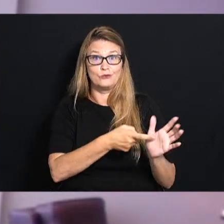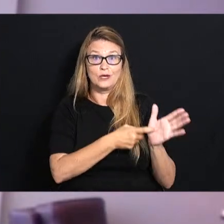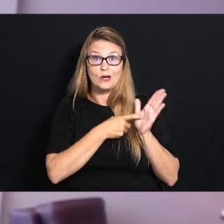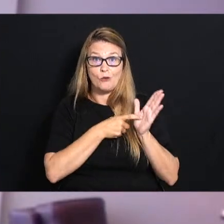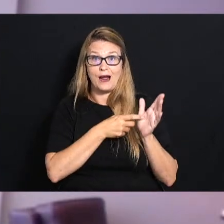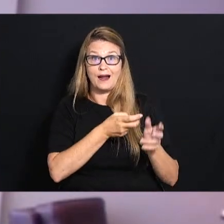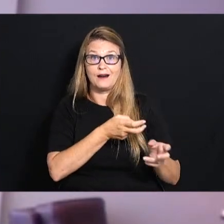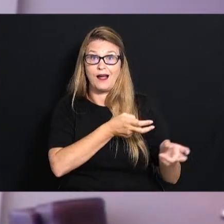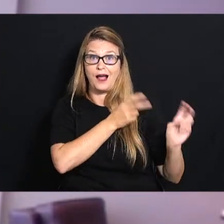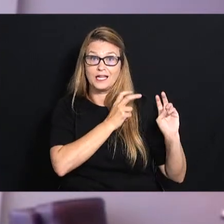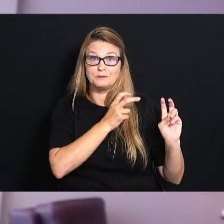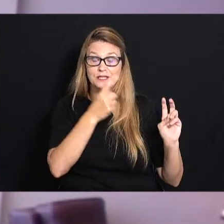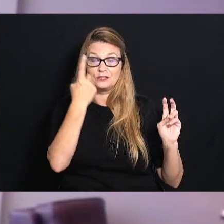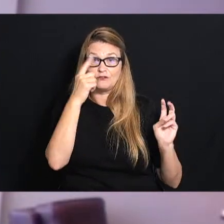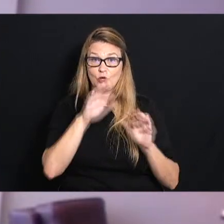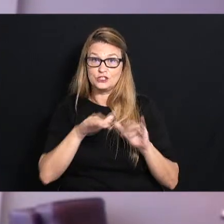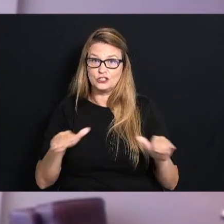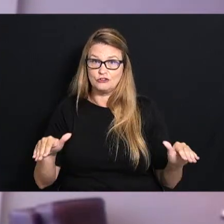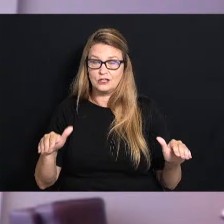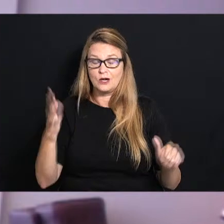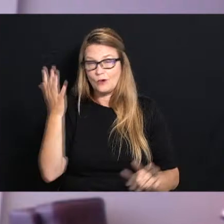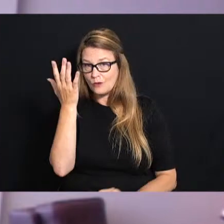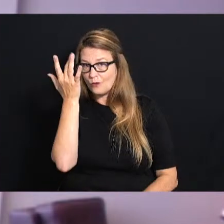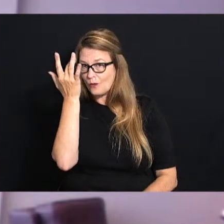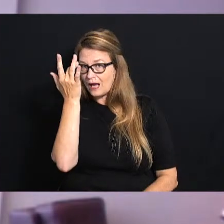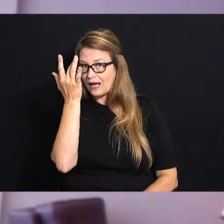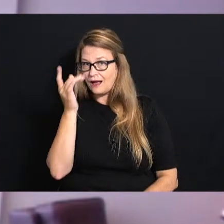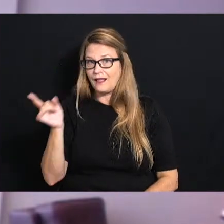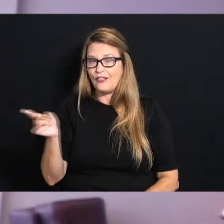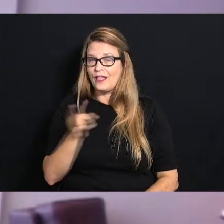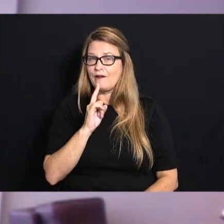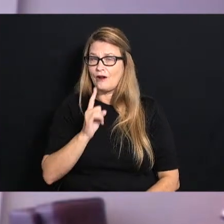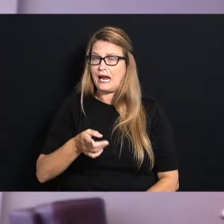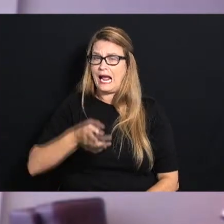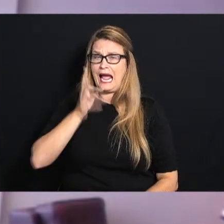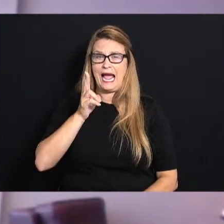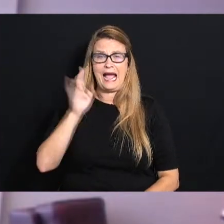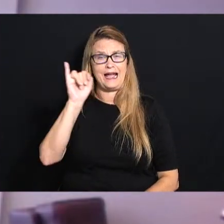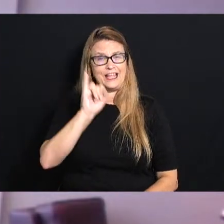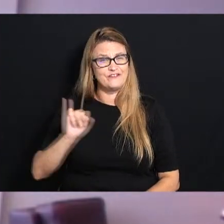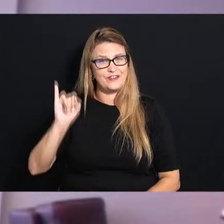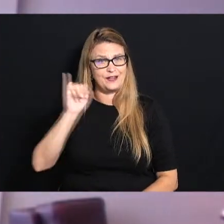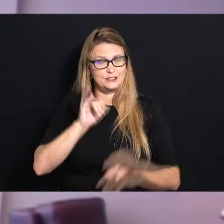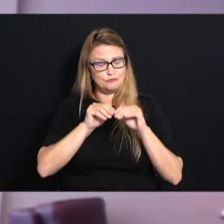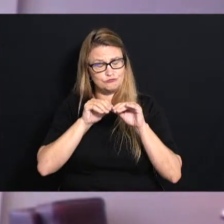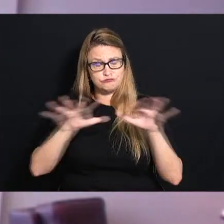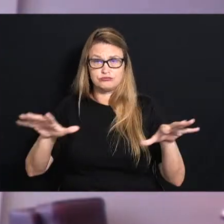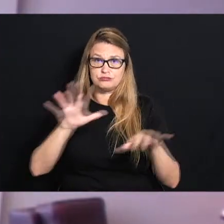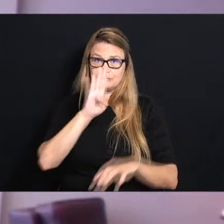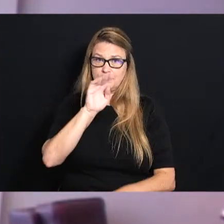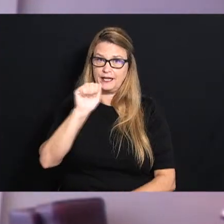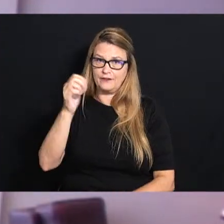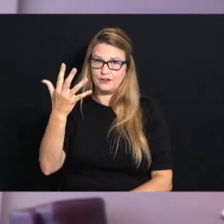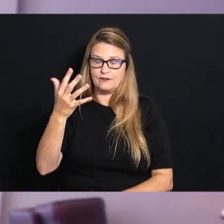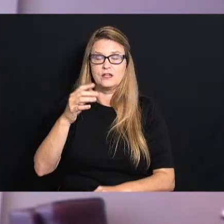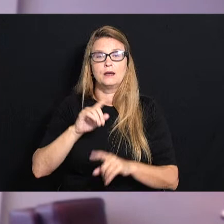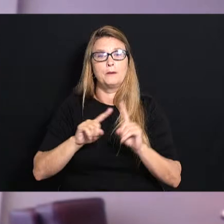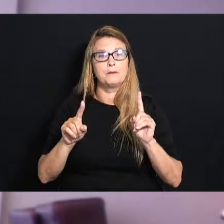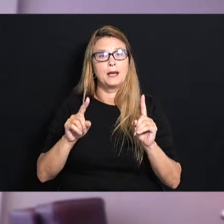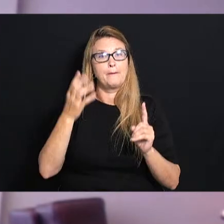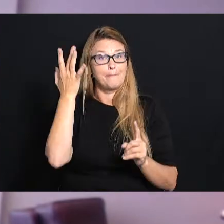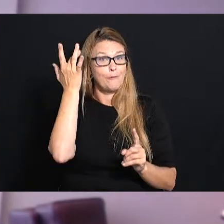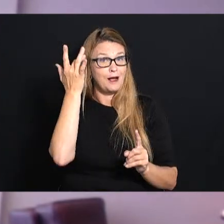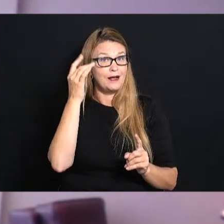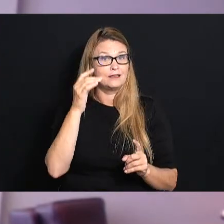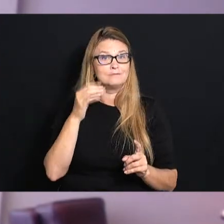and that may well be because of the really highly infectious nature of the BA.5 variant, but also because of